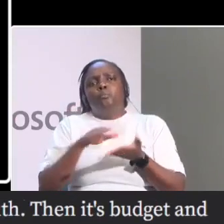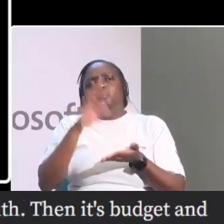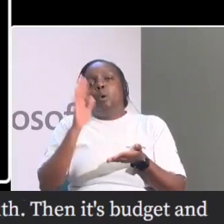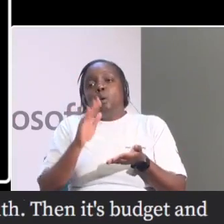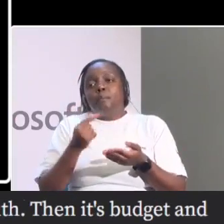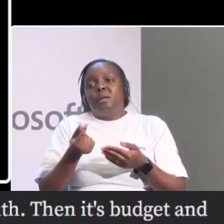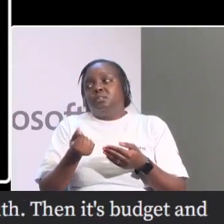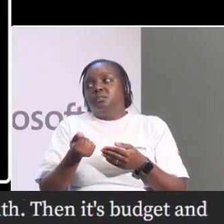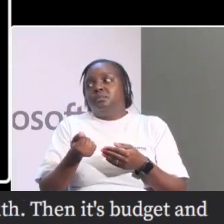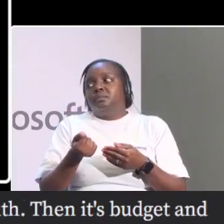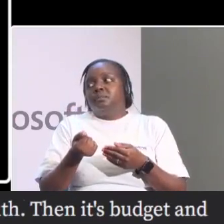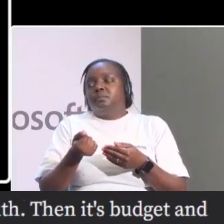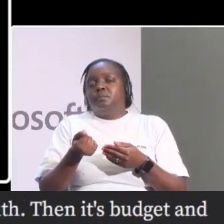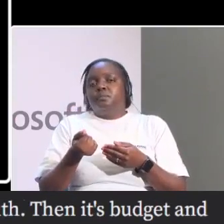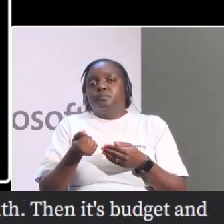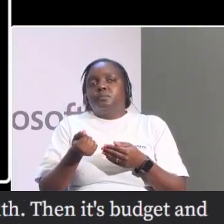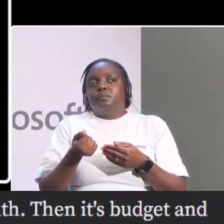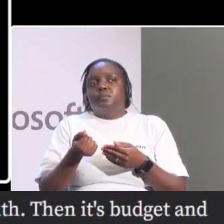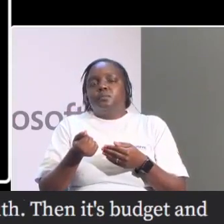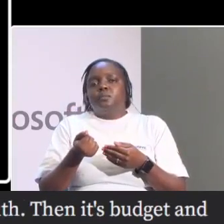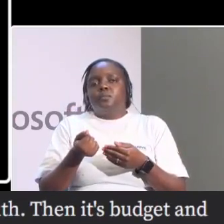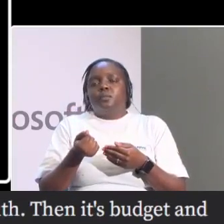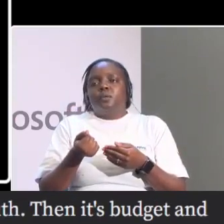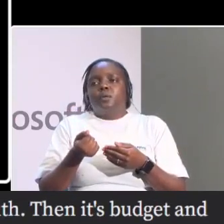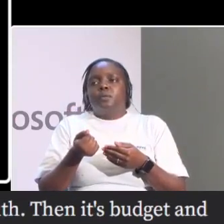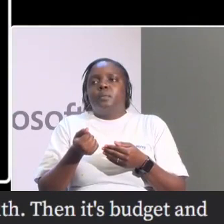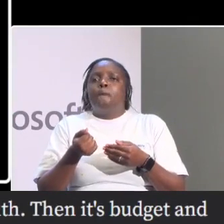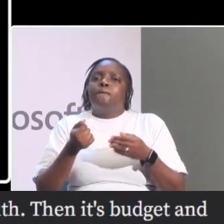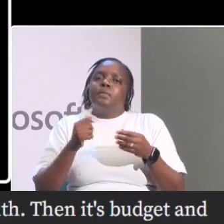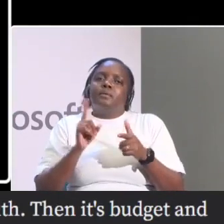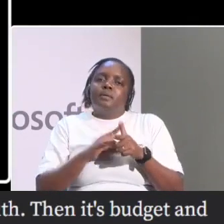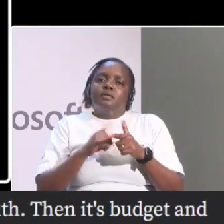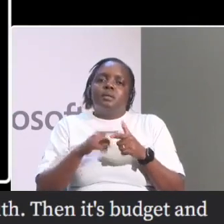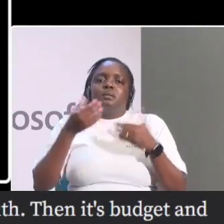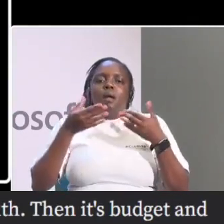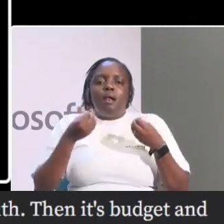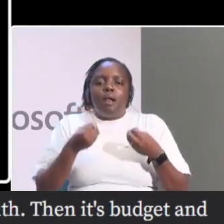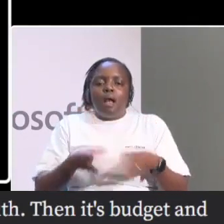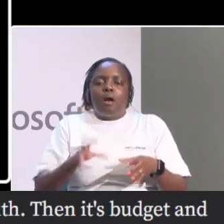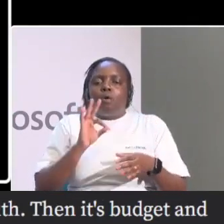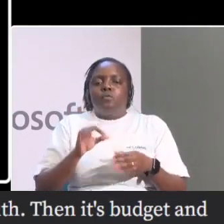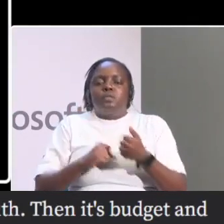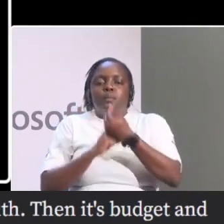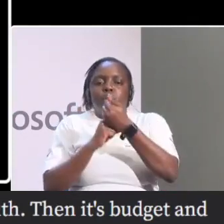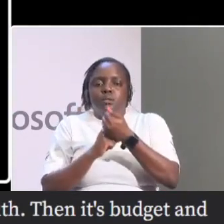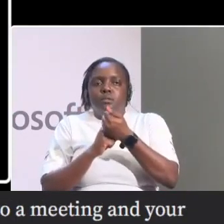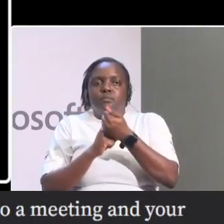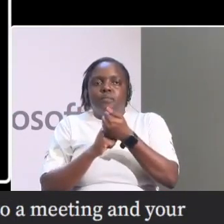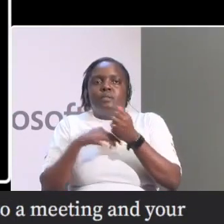It's never happened to me. Then you're swimming in the sea of the lack of support. Then you're navigating the obstacle course of